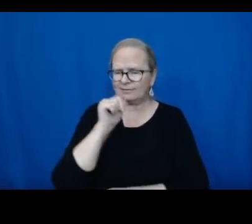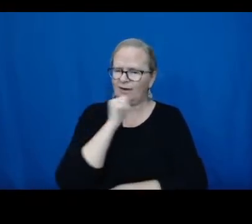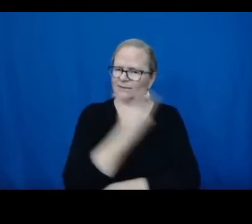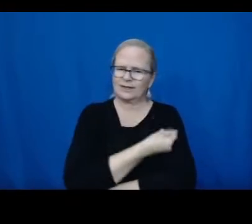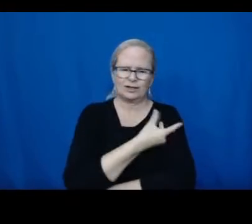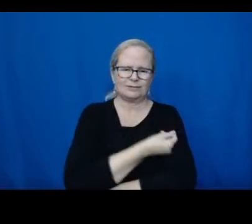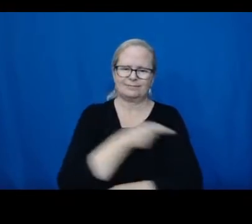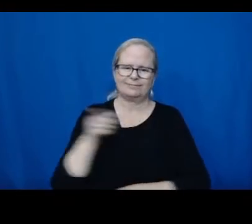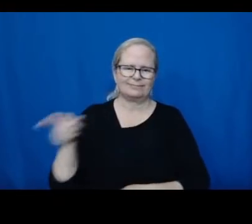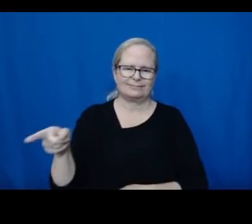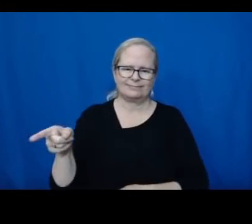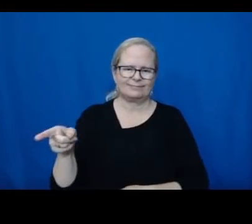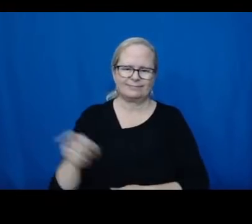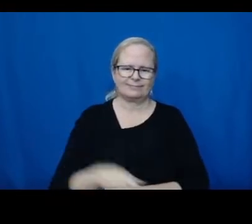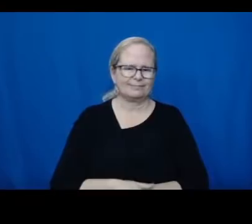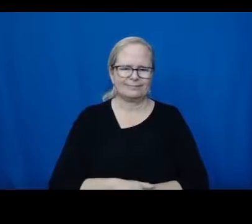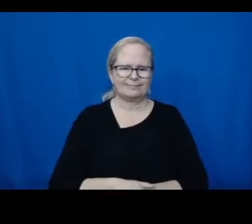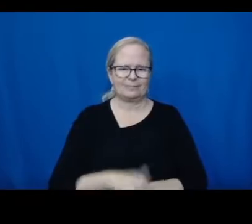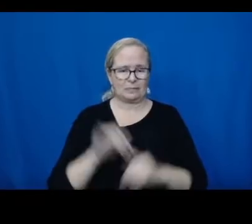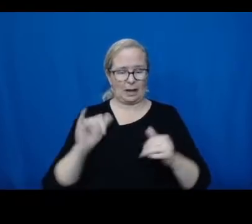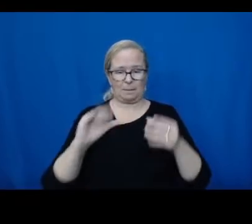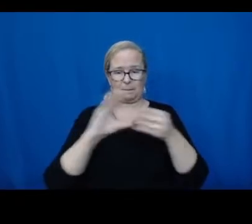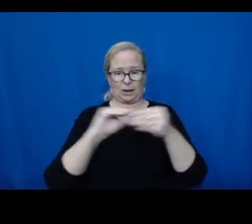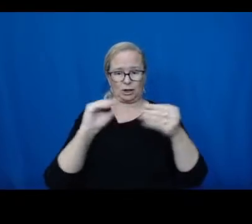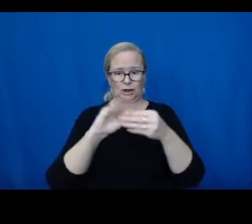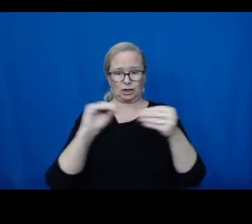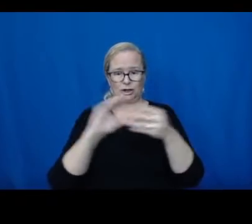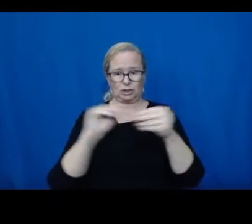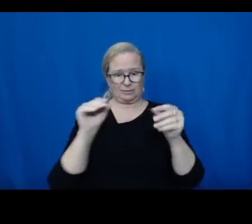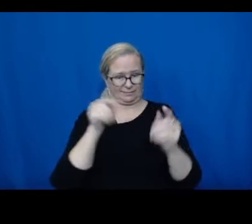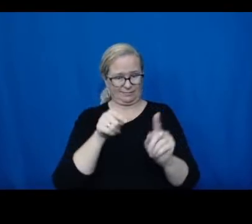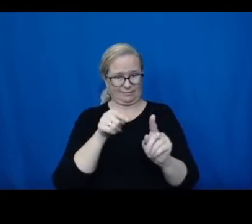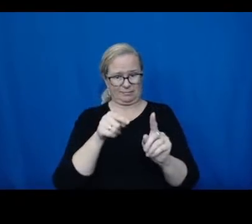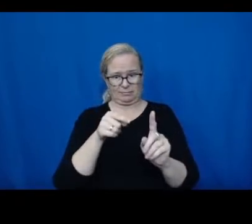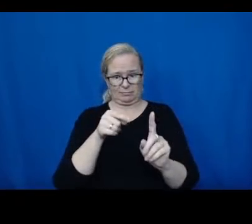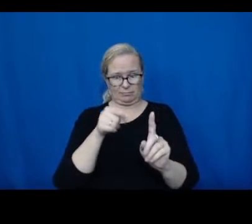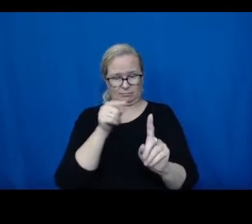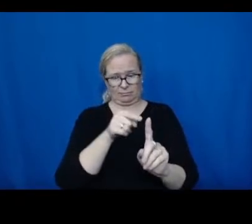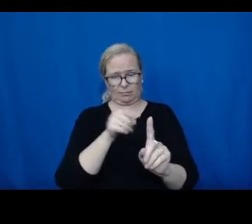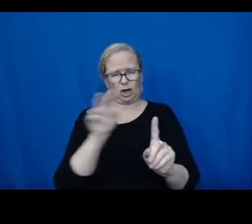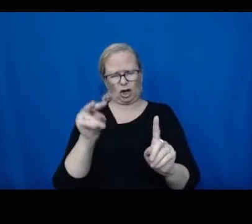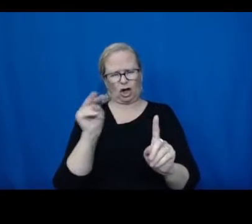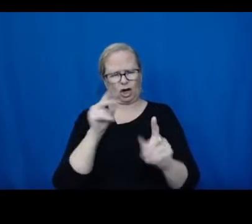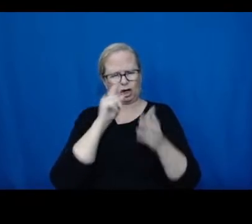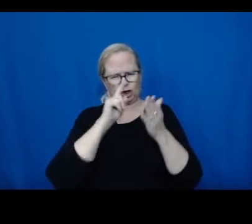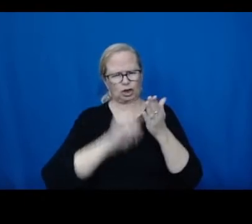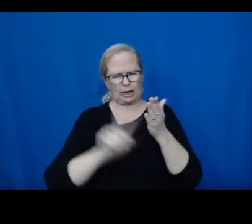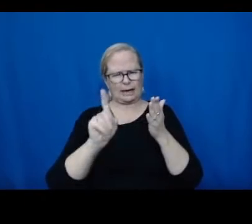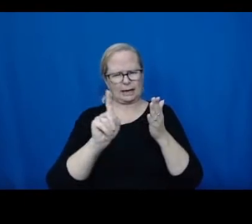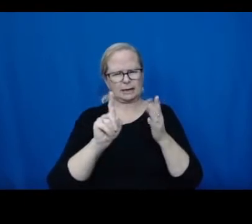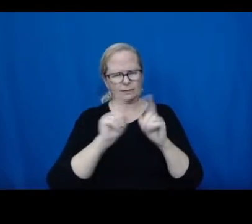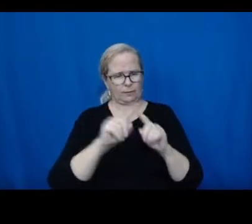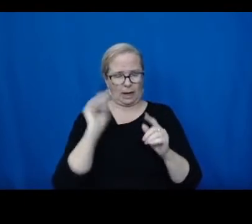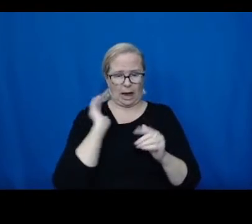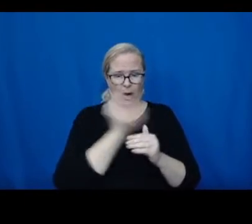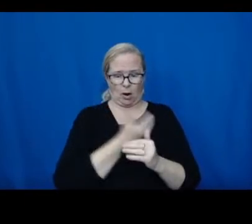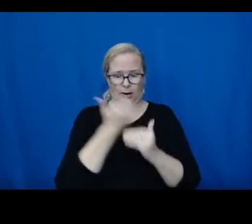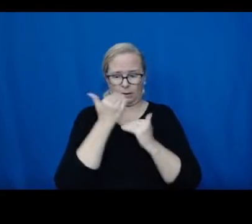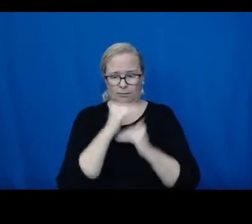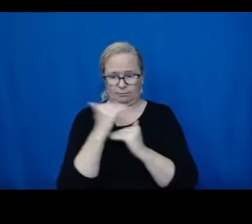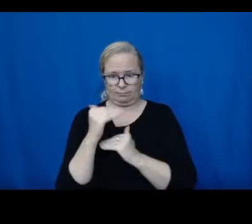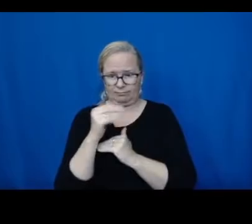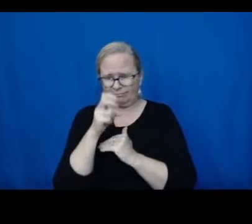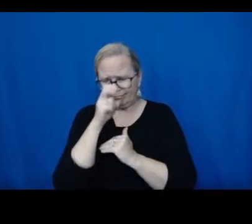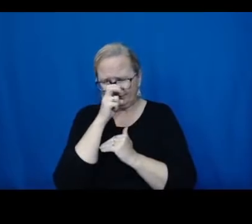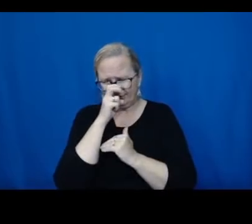never let go of all our measures. And even when a decision was made that put us on a path of a quick collision course, it